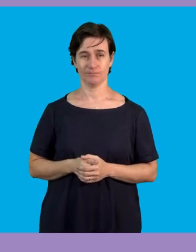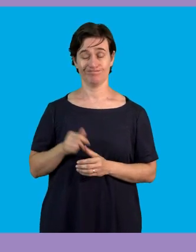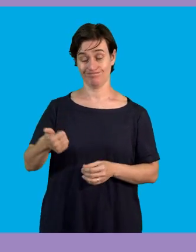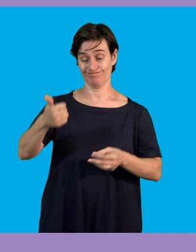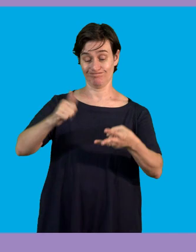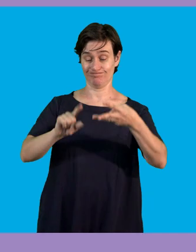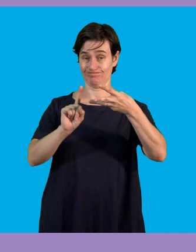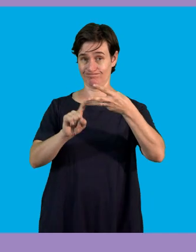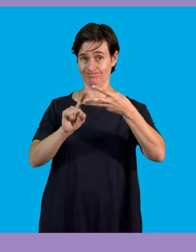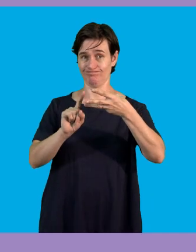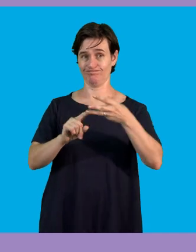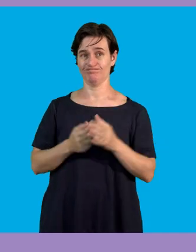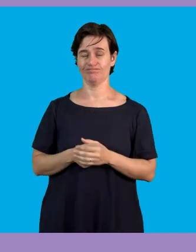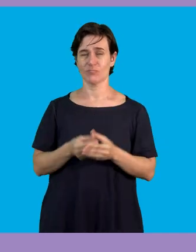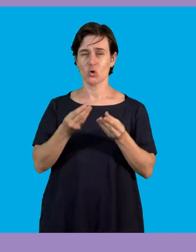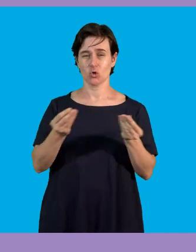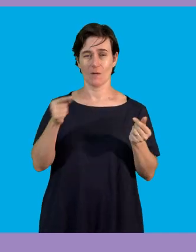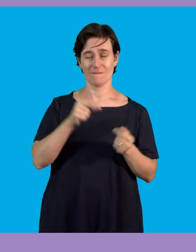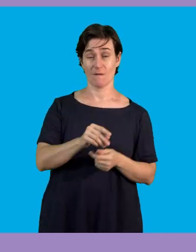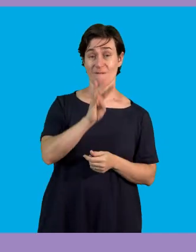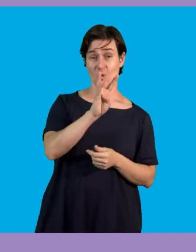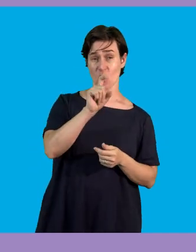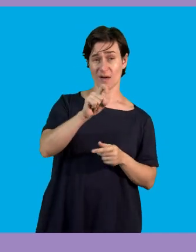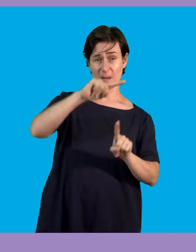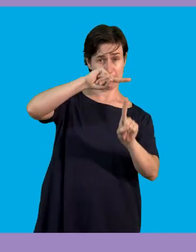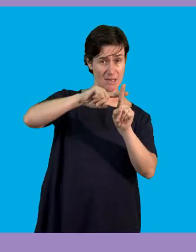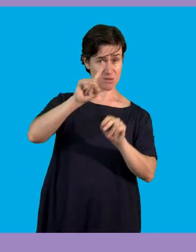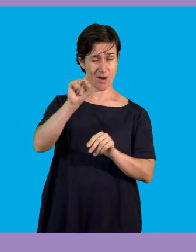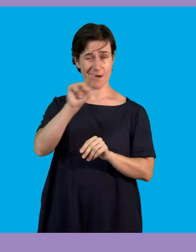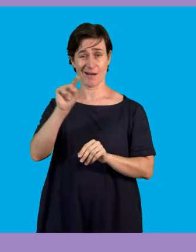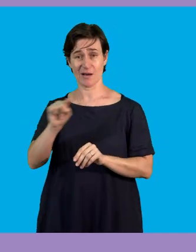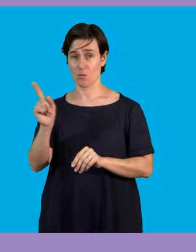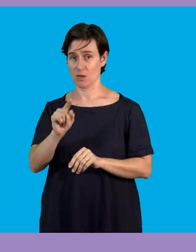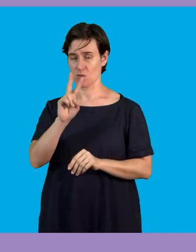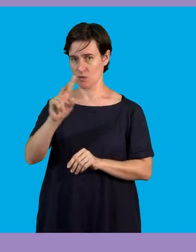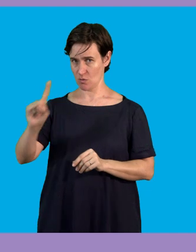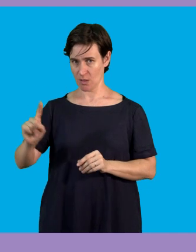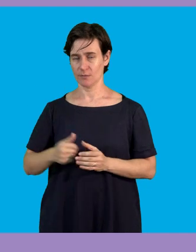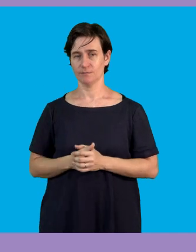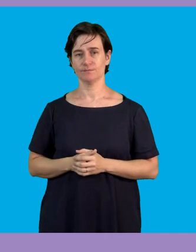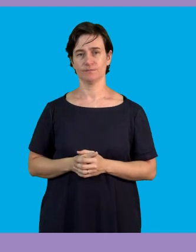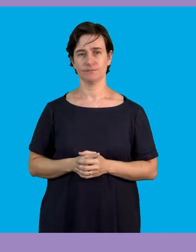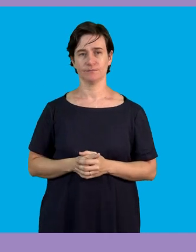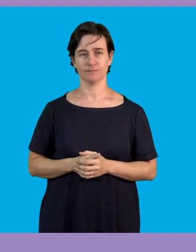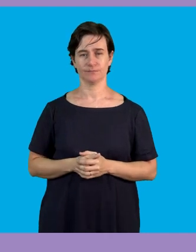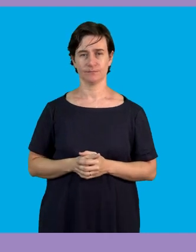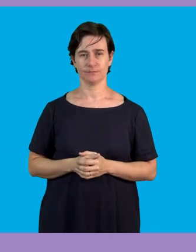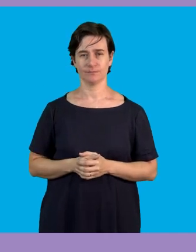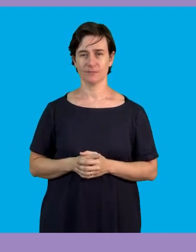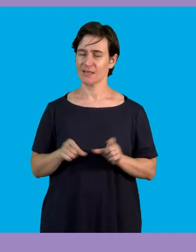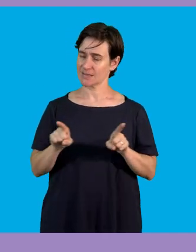Let's look at the next equation. 4x plus 1 equals to 21. We follow the